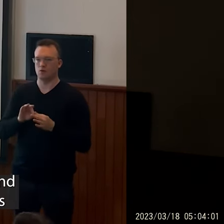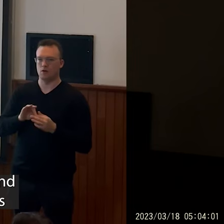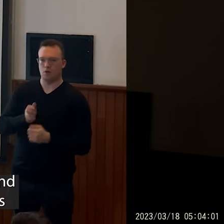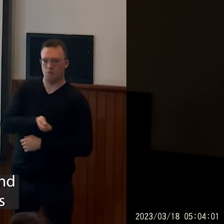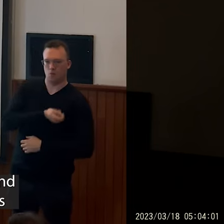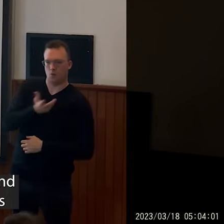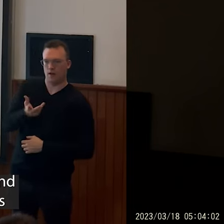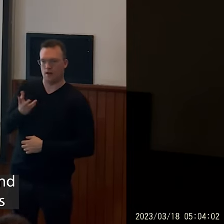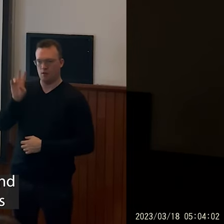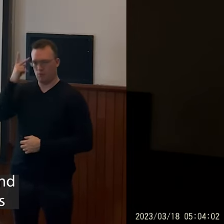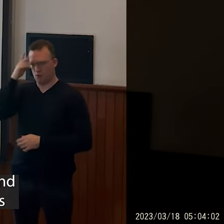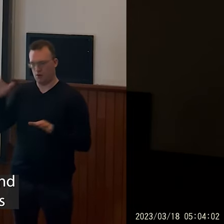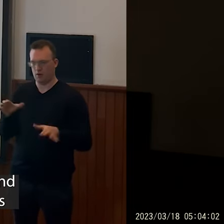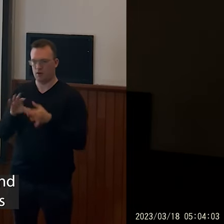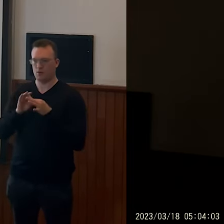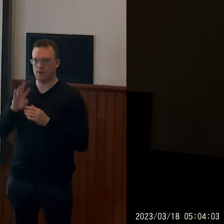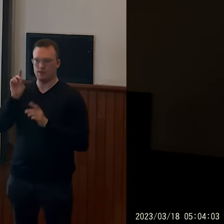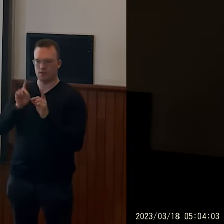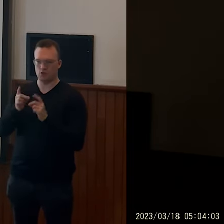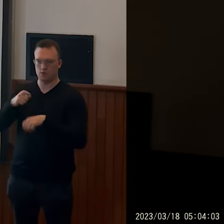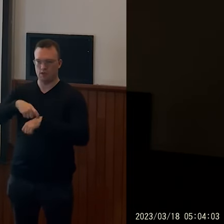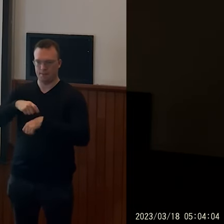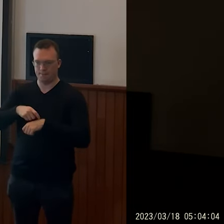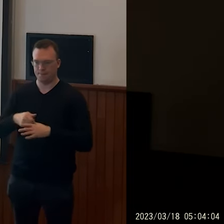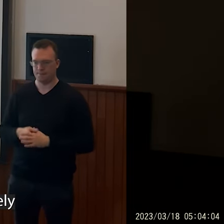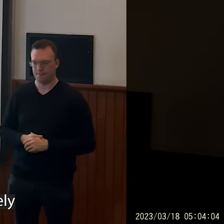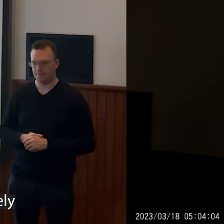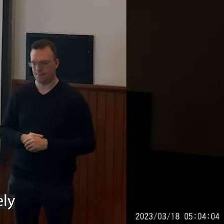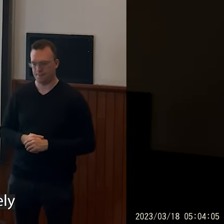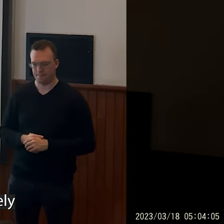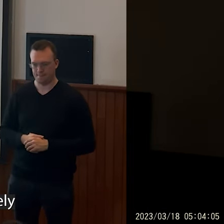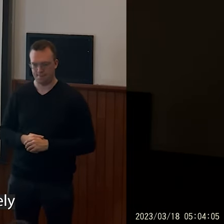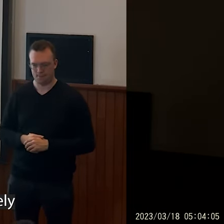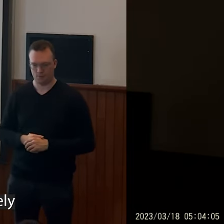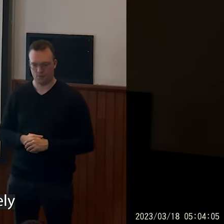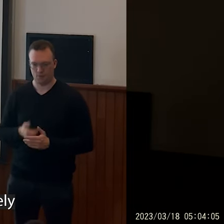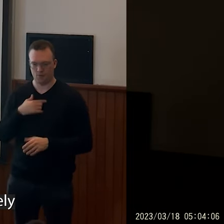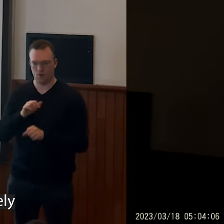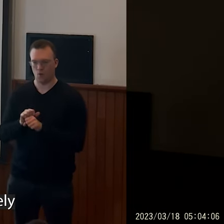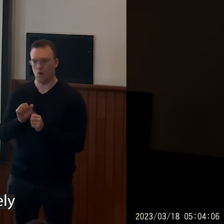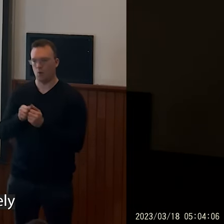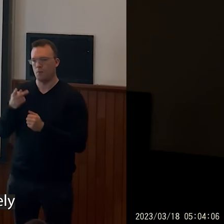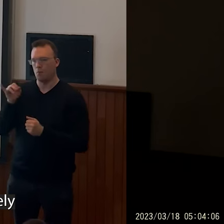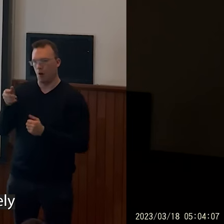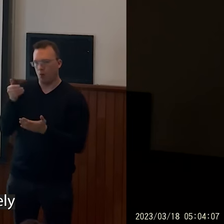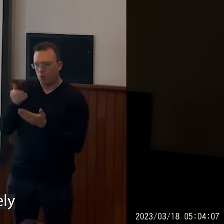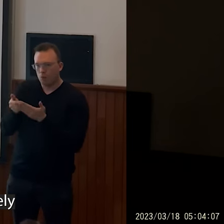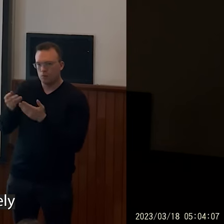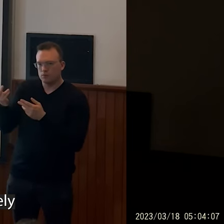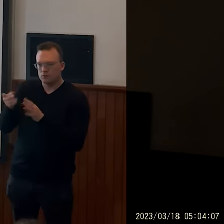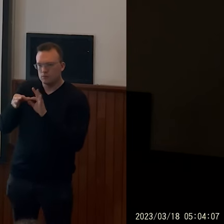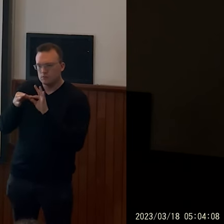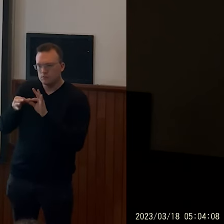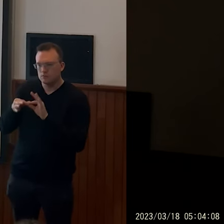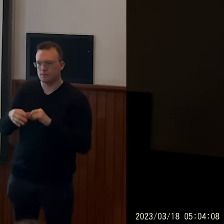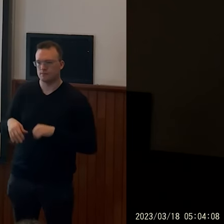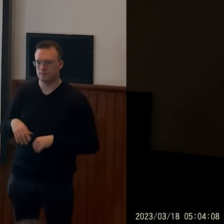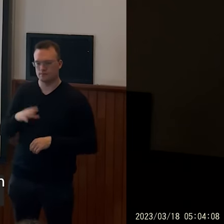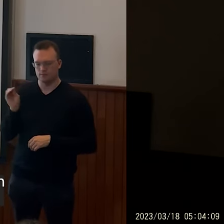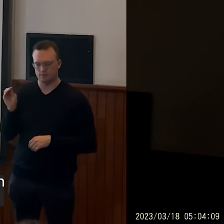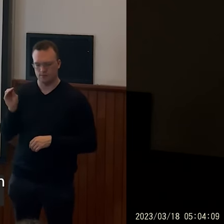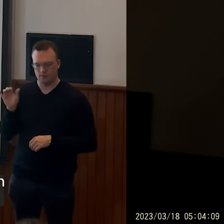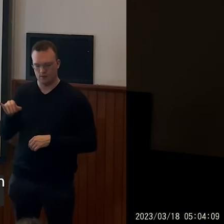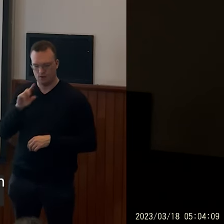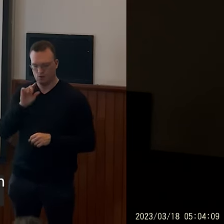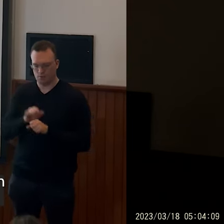political actions for digital times. So I do work with Paul very closely, and it